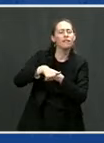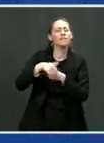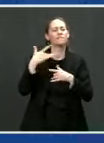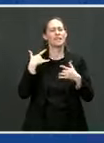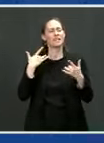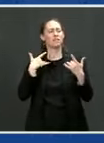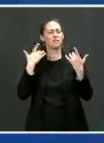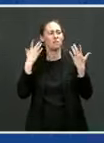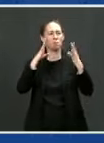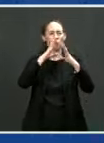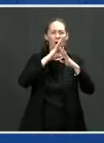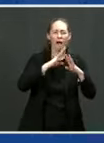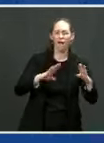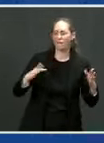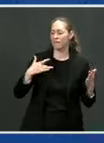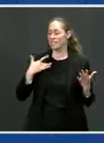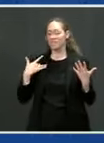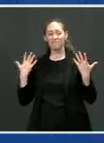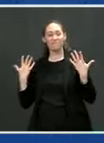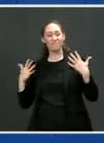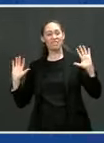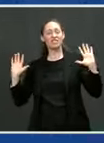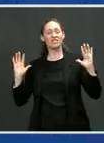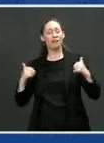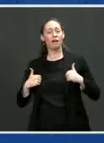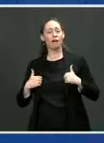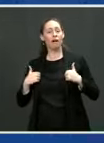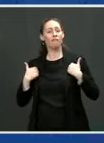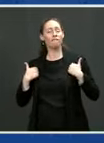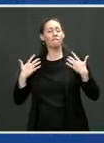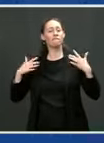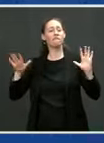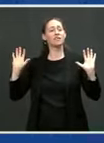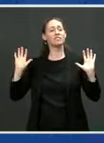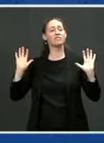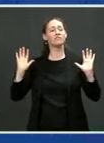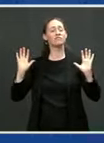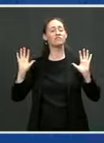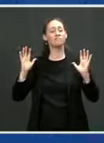is over and our work is done.